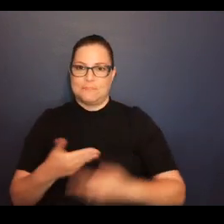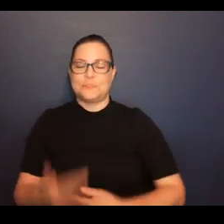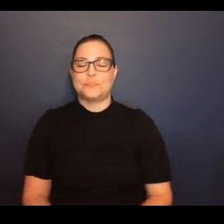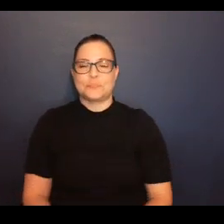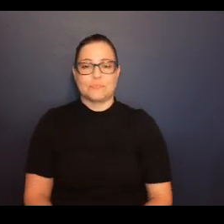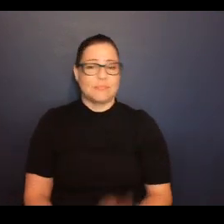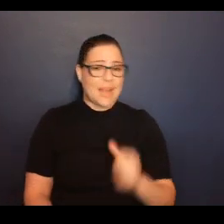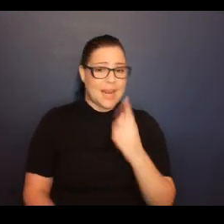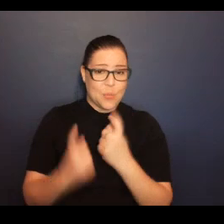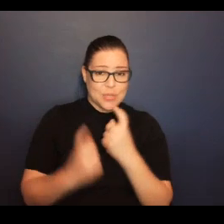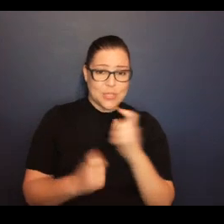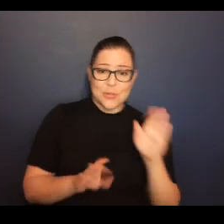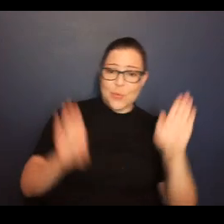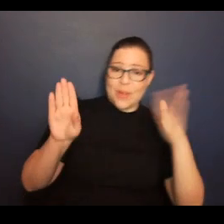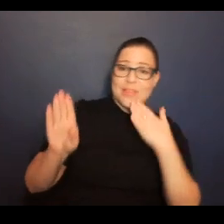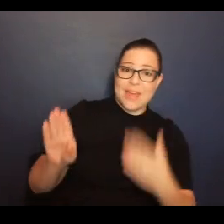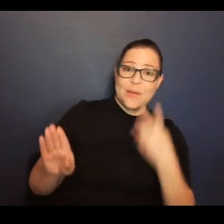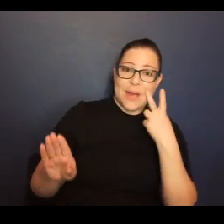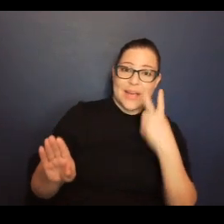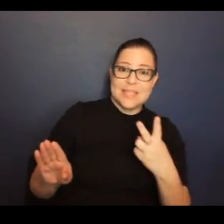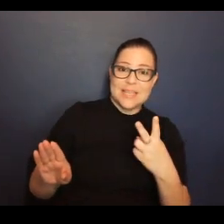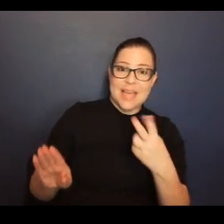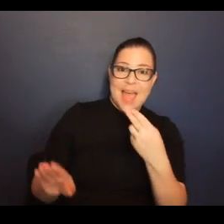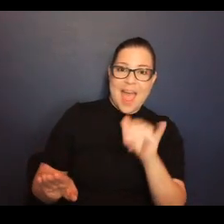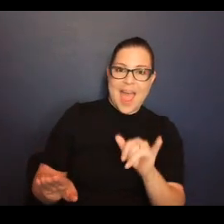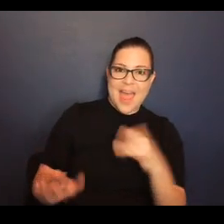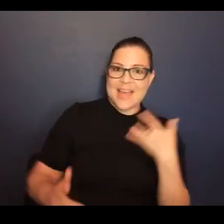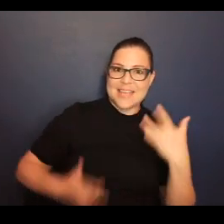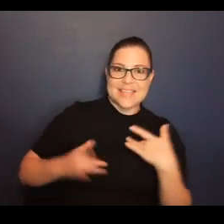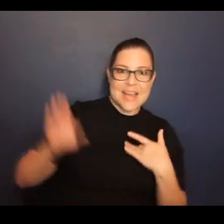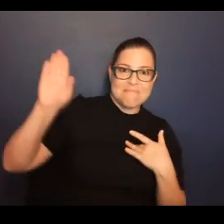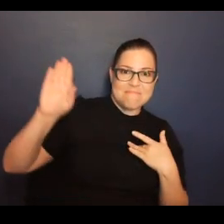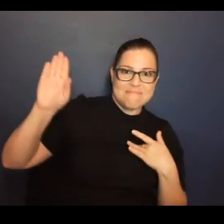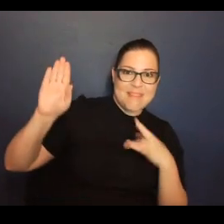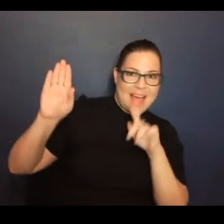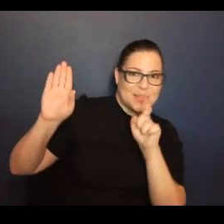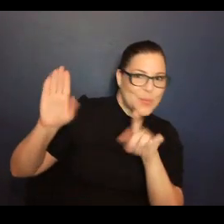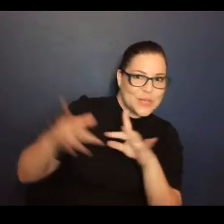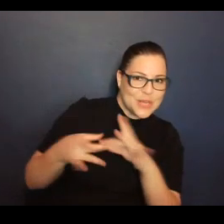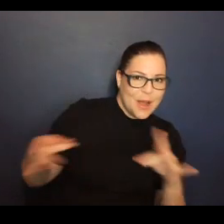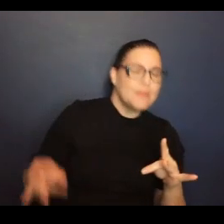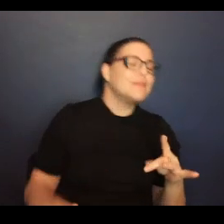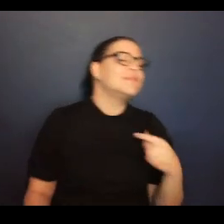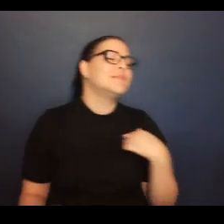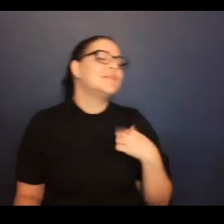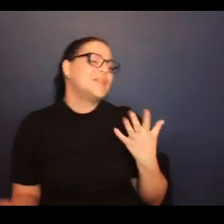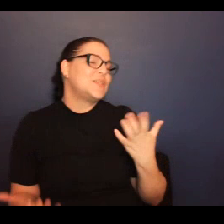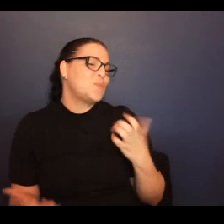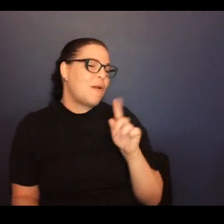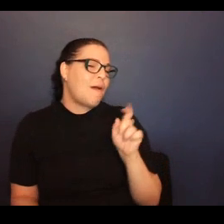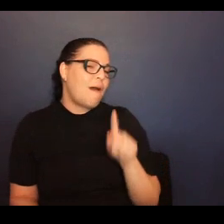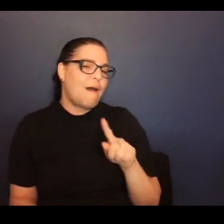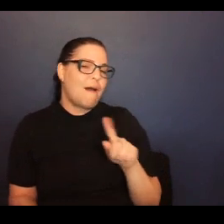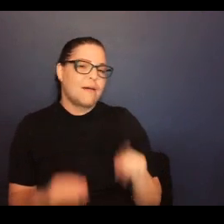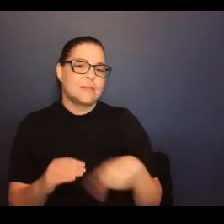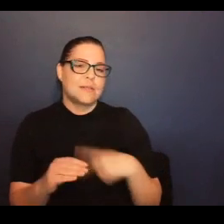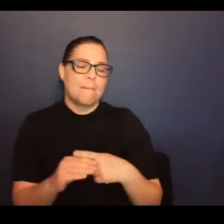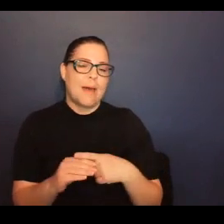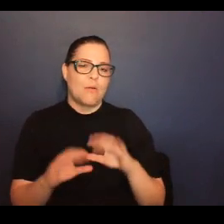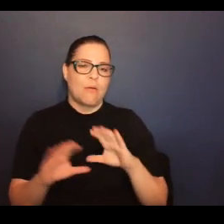Any questions? Great, thank you. I see that Board Member Hay was eager to ask his question or comment. No, I just wanted to ask about the